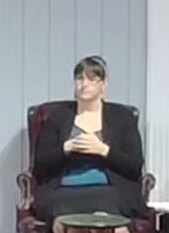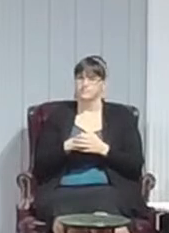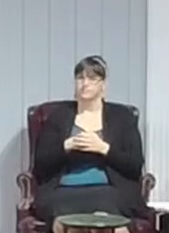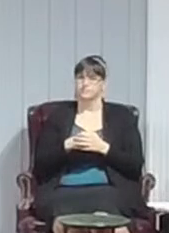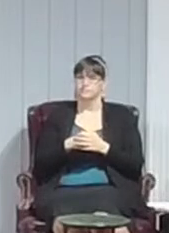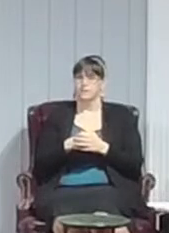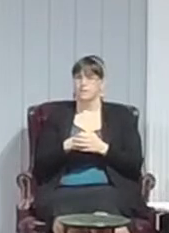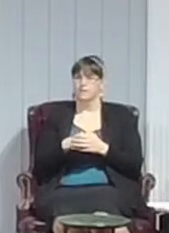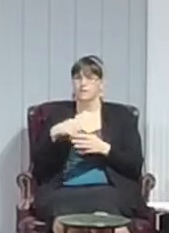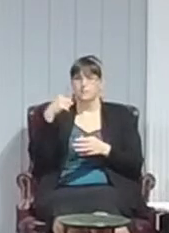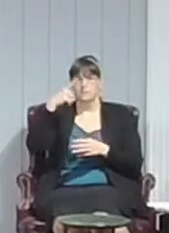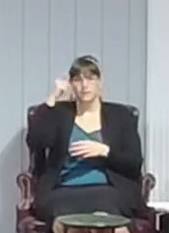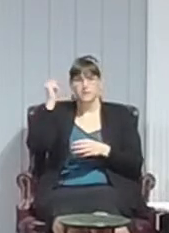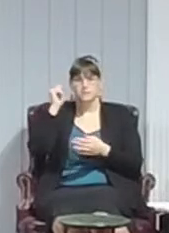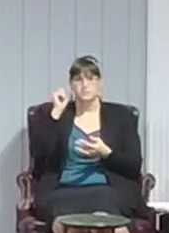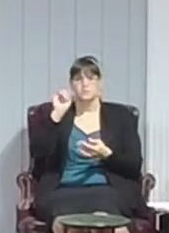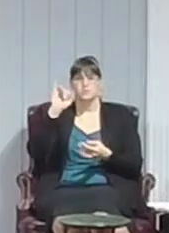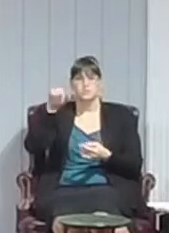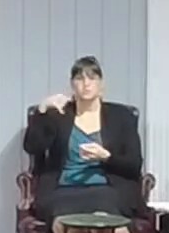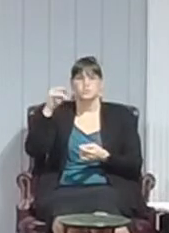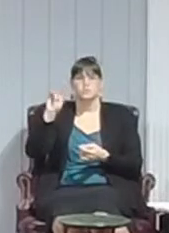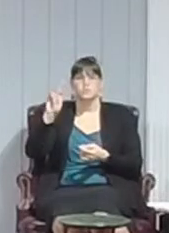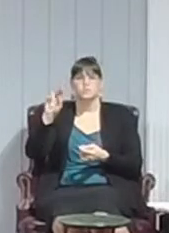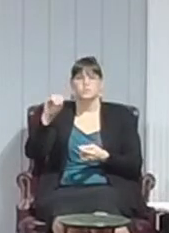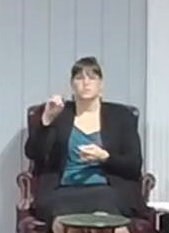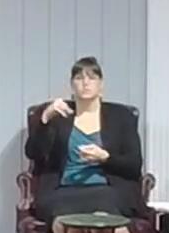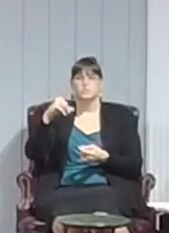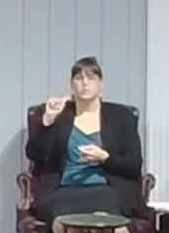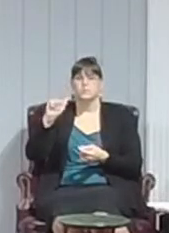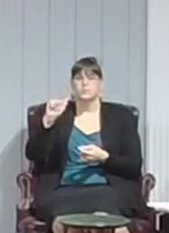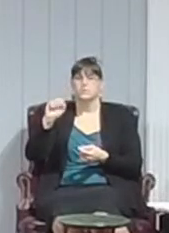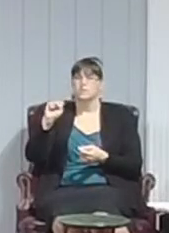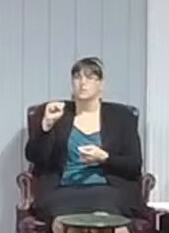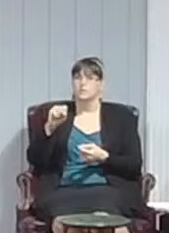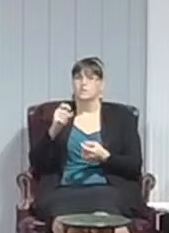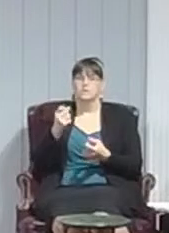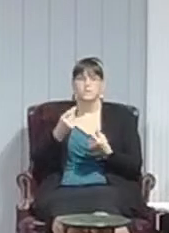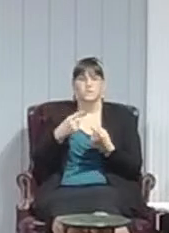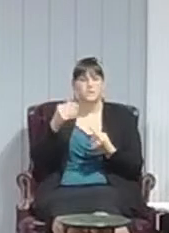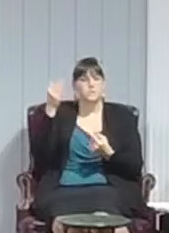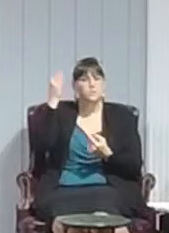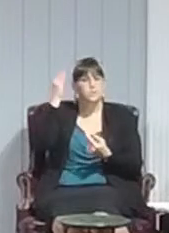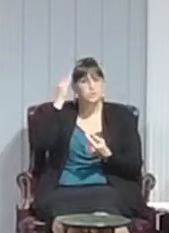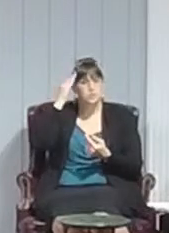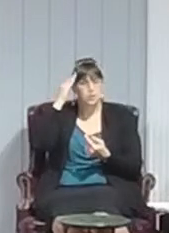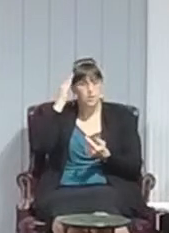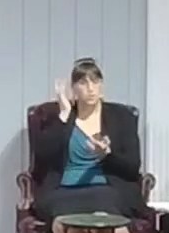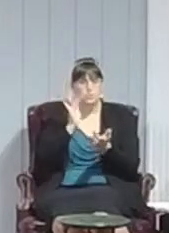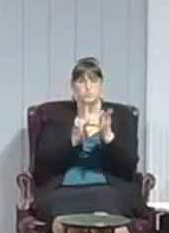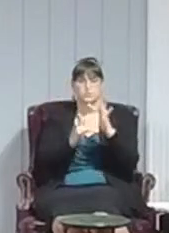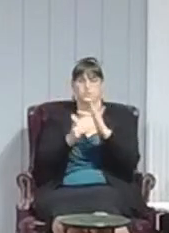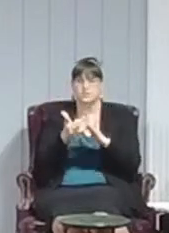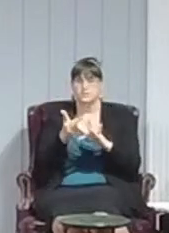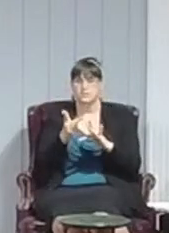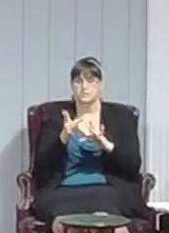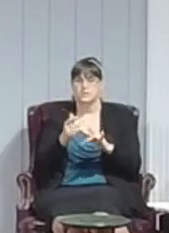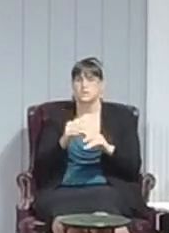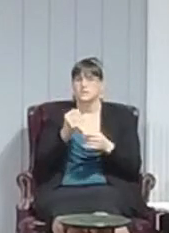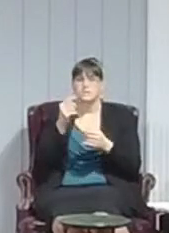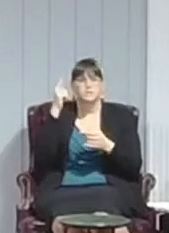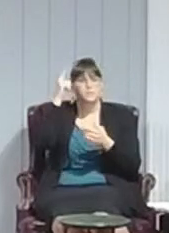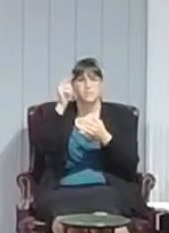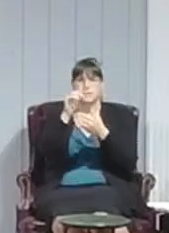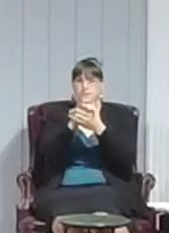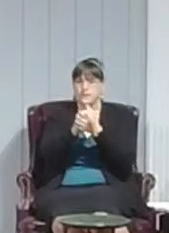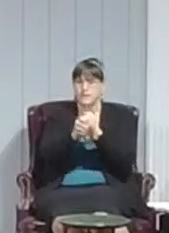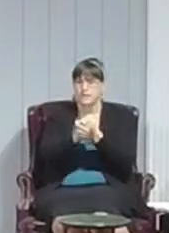is troubled in his spirit because Judas doesn't know him, doesn't believe Jesus. Jesus is troubled in his